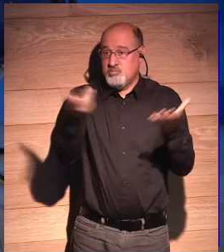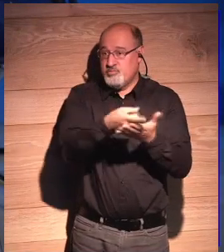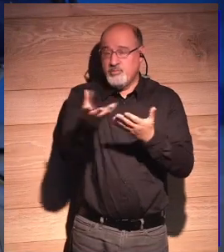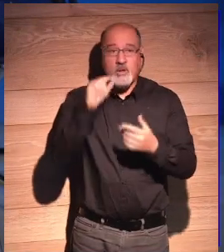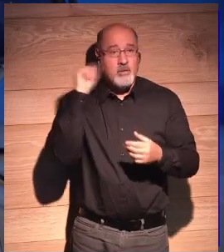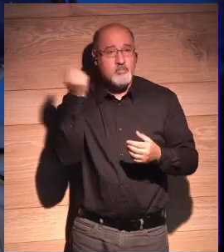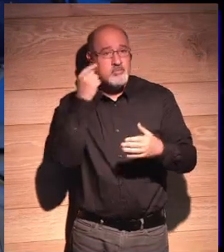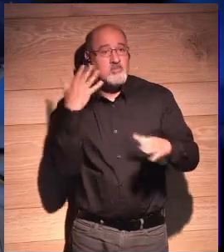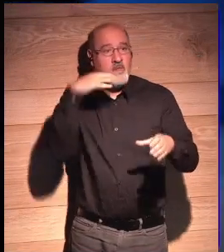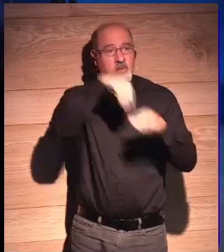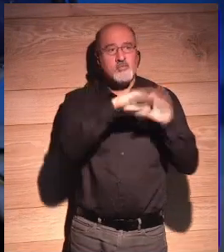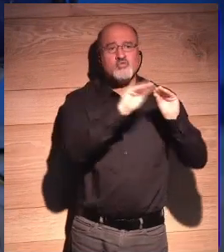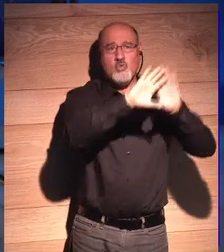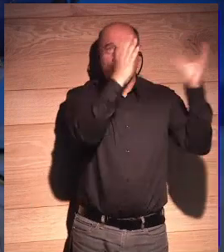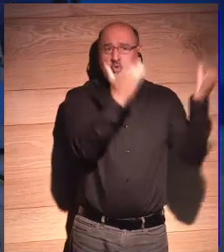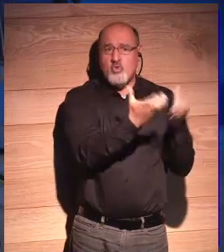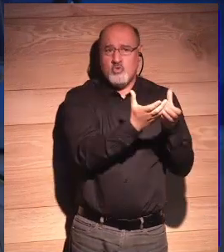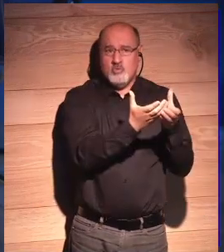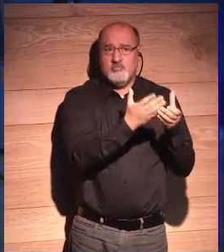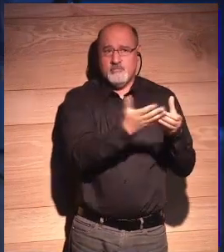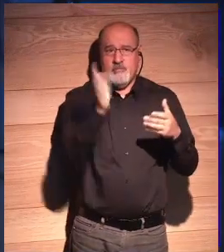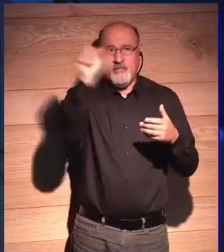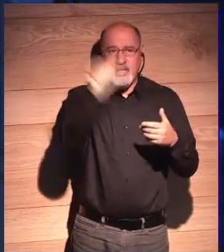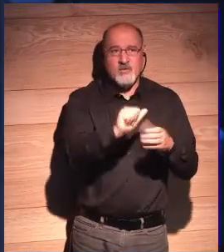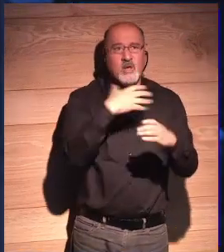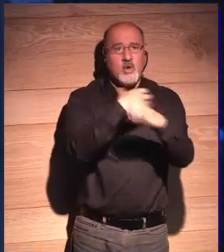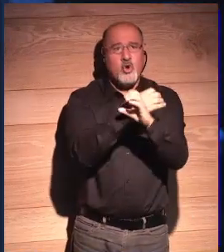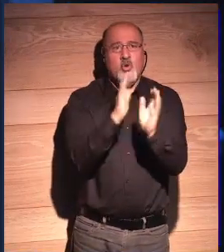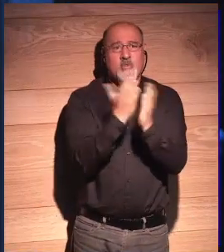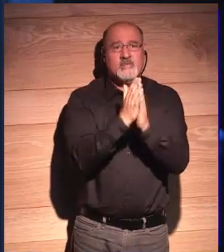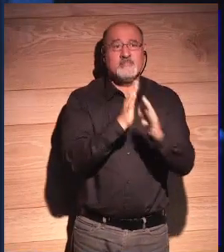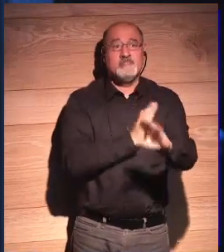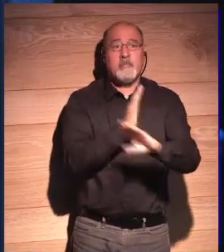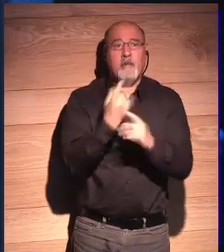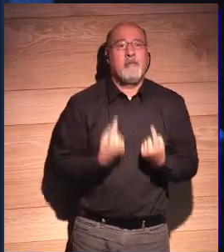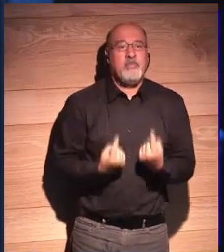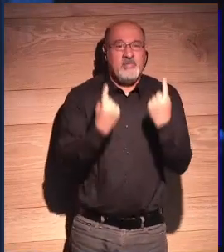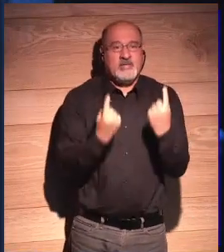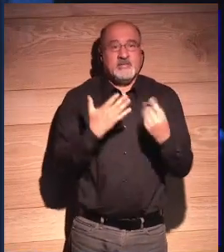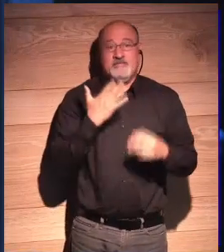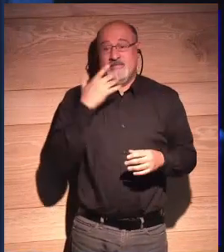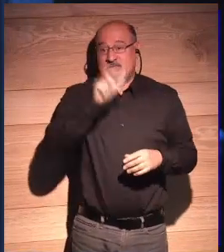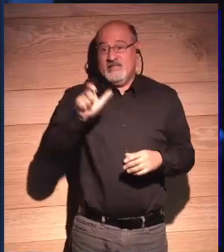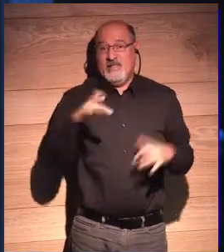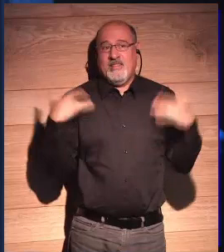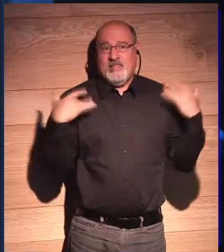people had access to his world. I don't know if he had